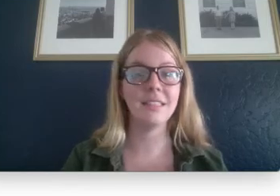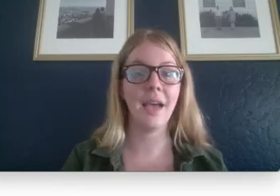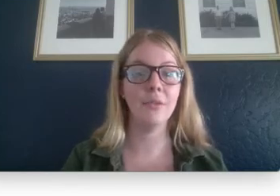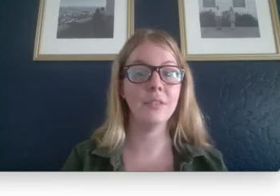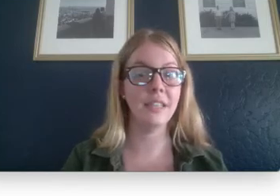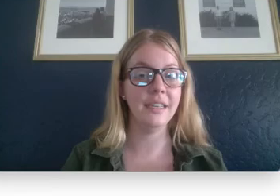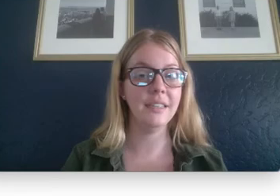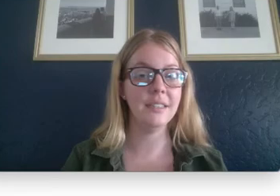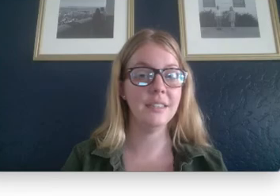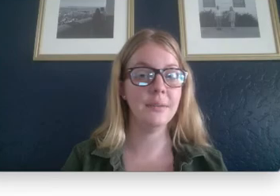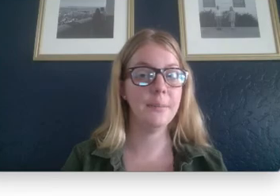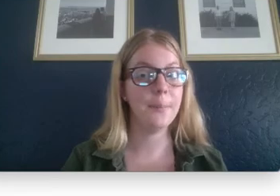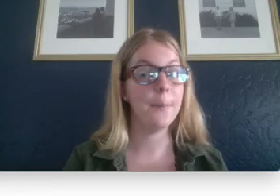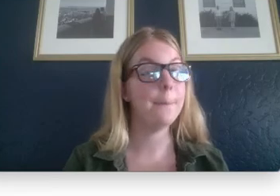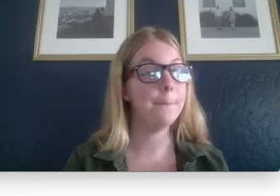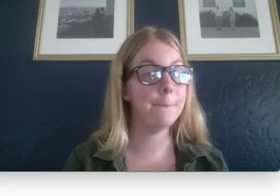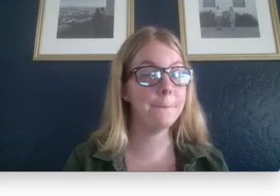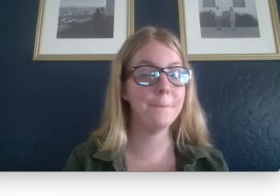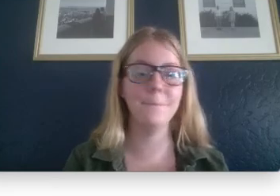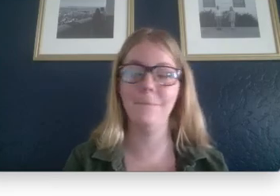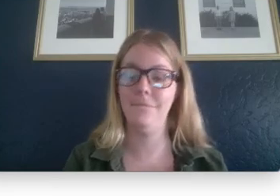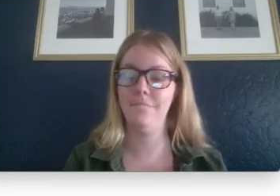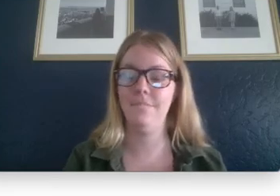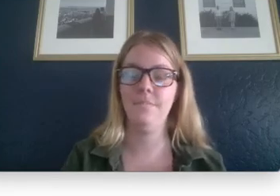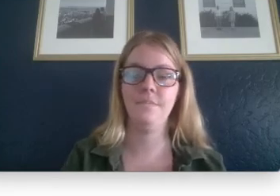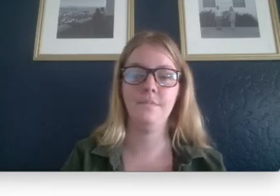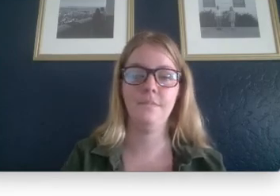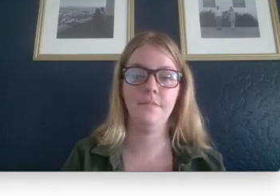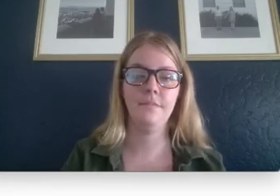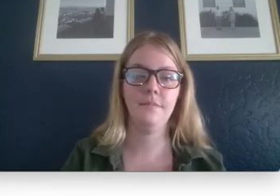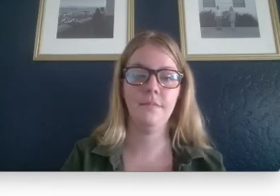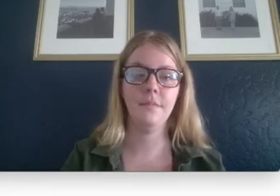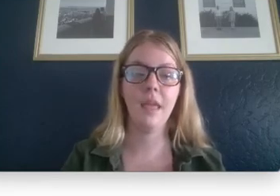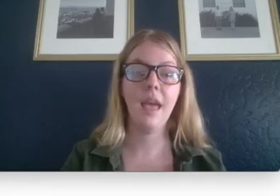The sound is I'm